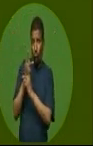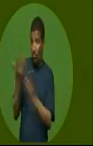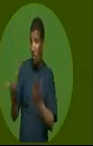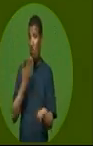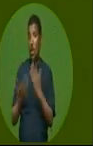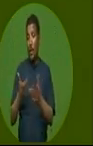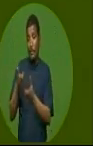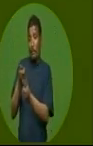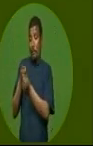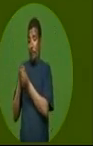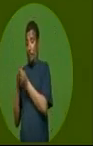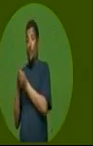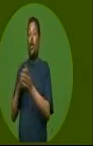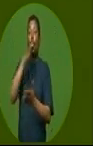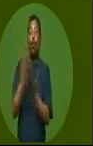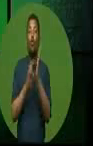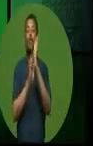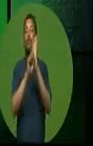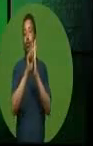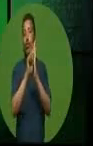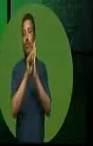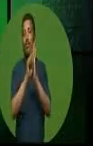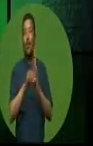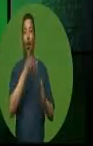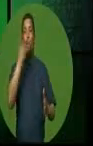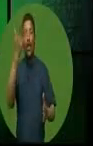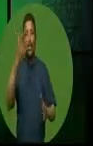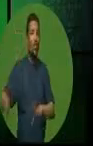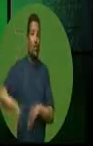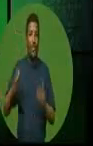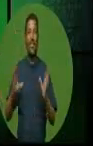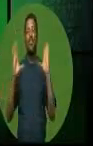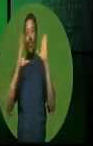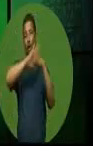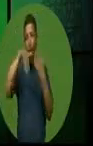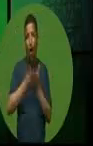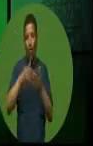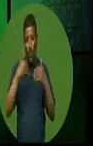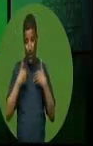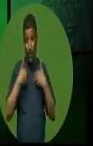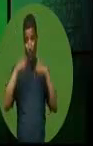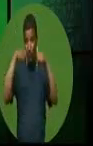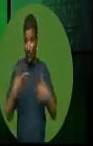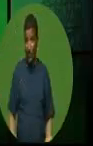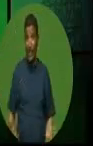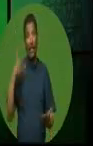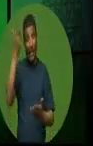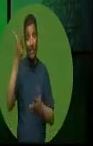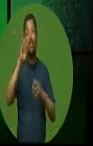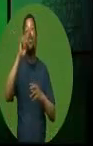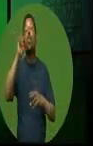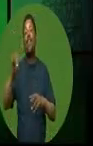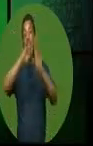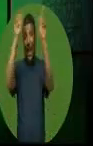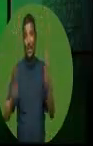may retard economic growth. Well, students, that is all we have time for. In the next